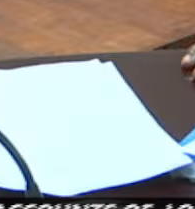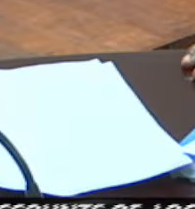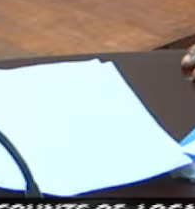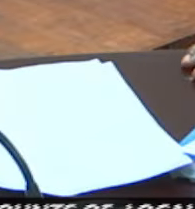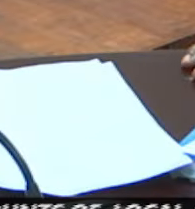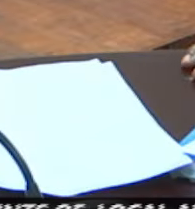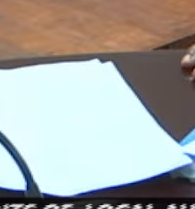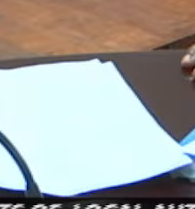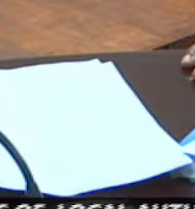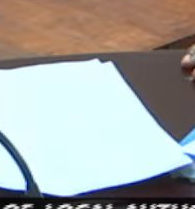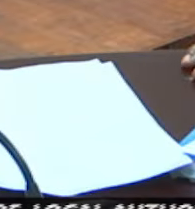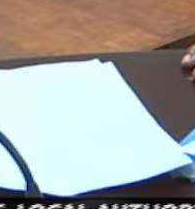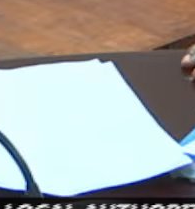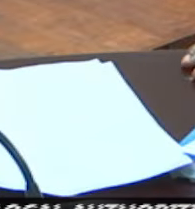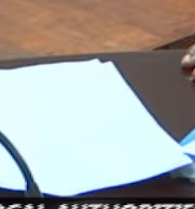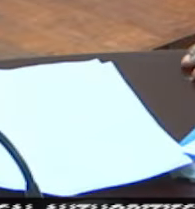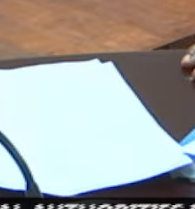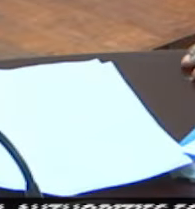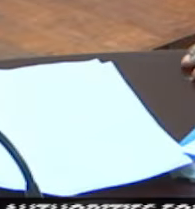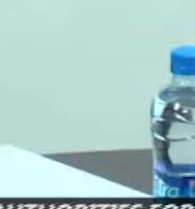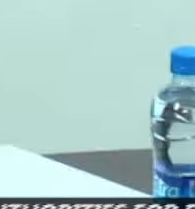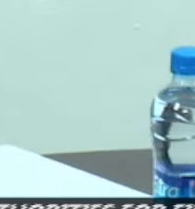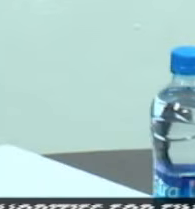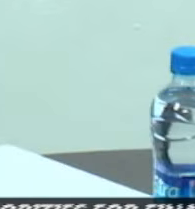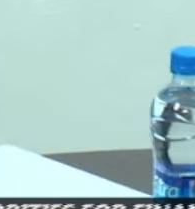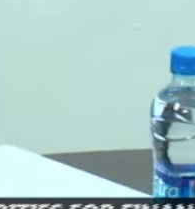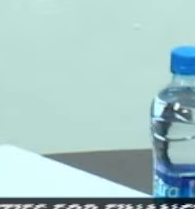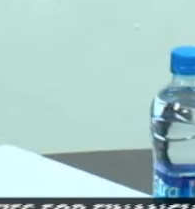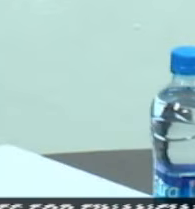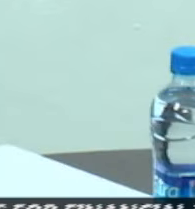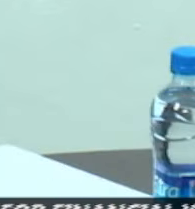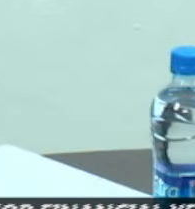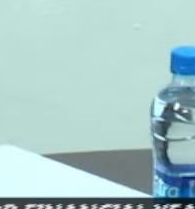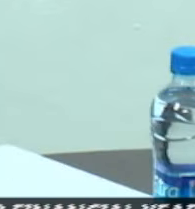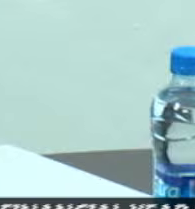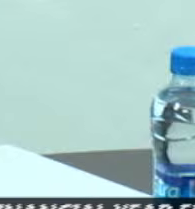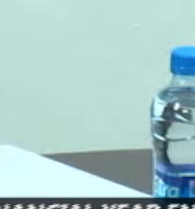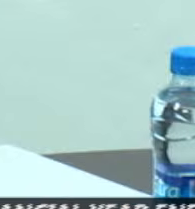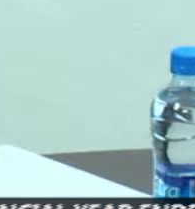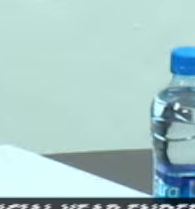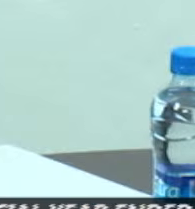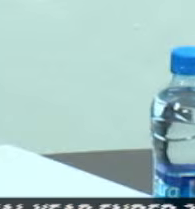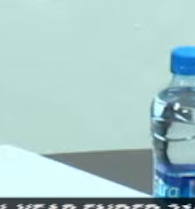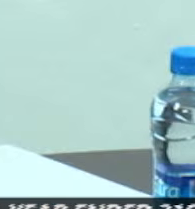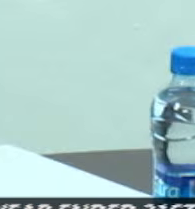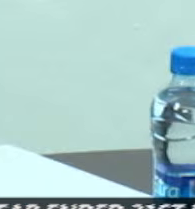the question to one of your officers. Yes, we have the direct